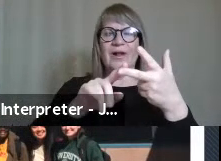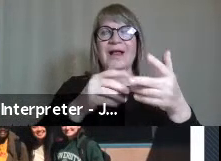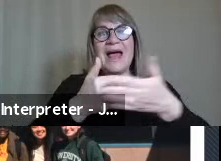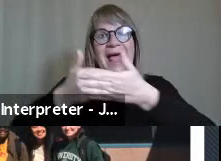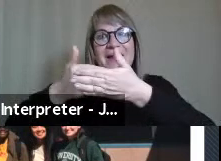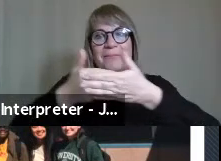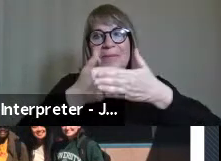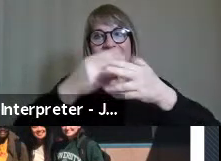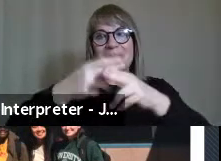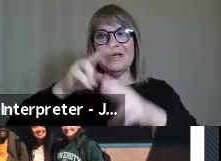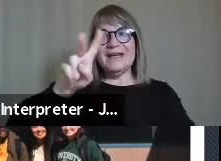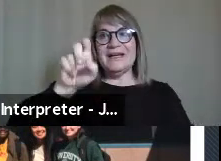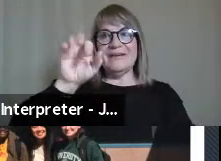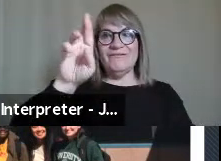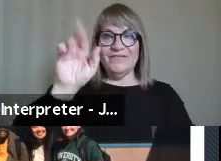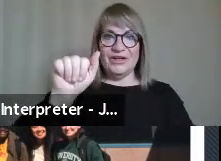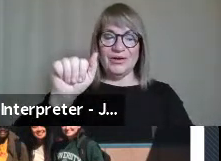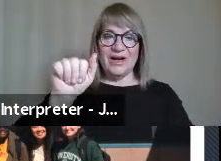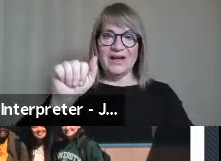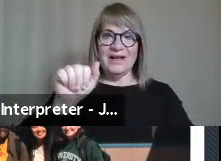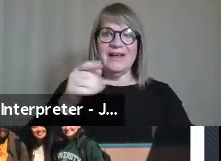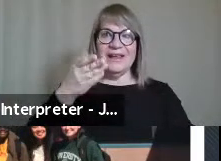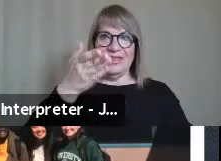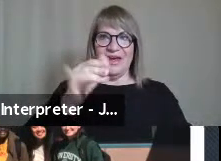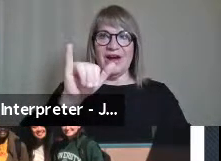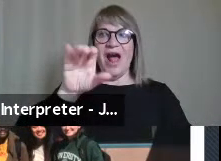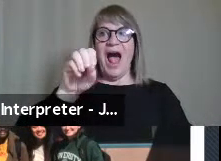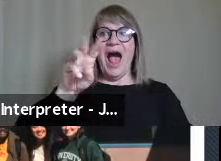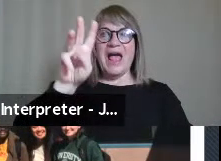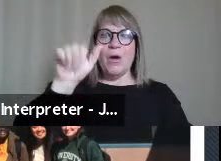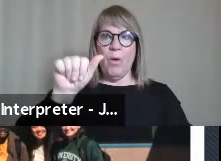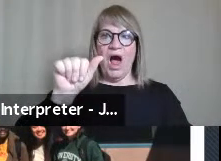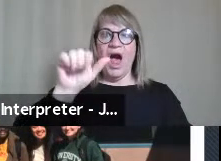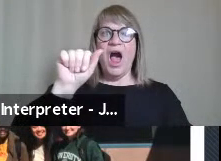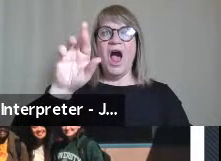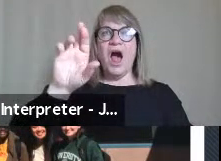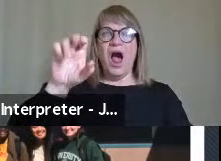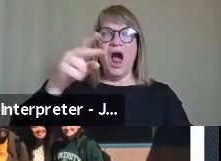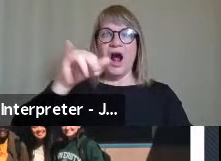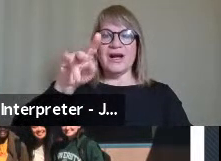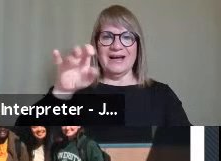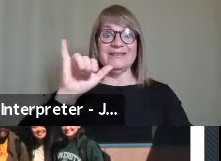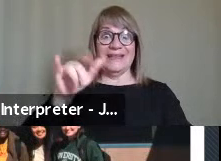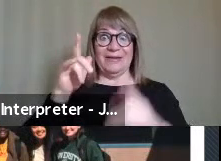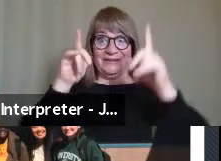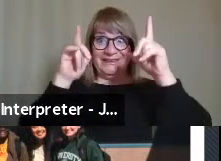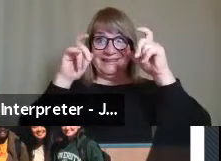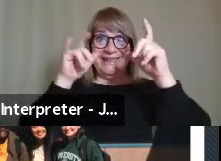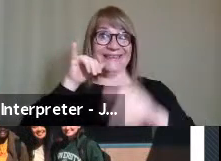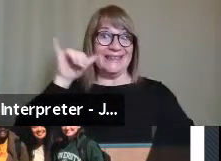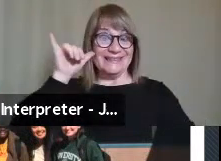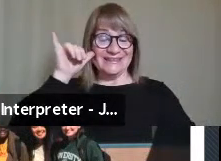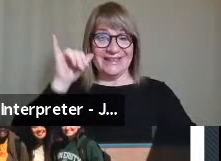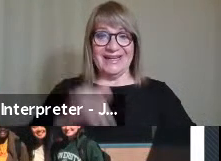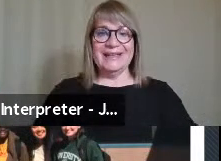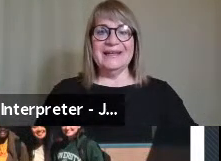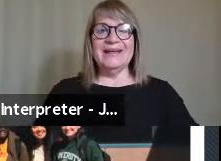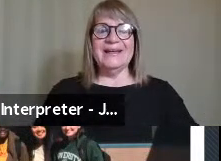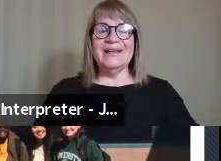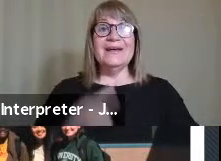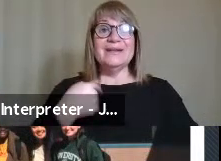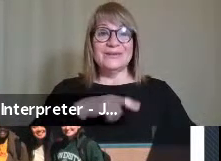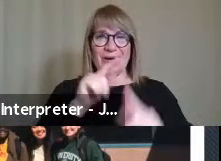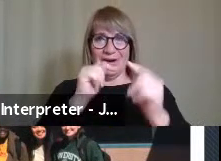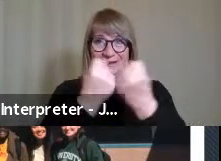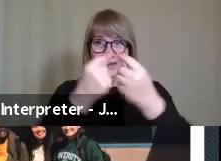vera um in the iowa archives and this picture was just taken yesterday and so this team-based interdisciplinary research really allows